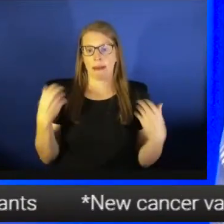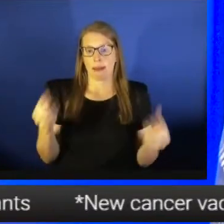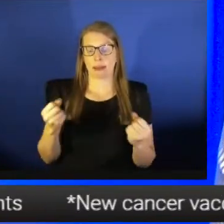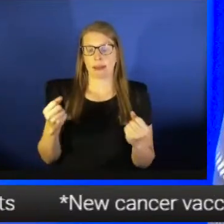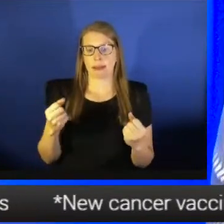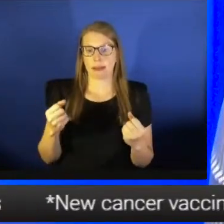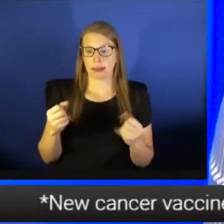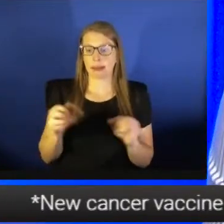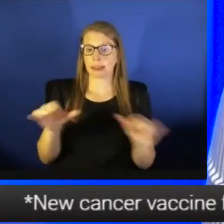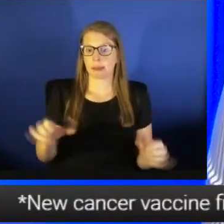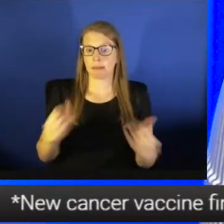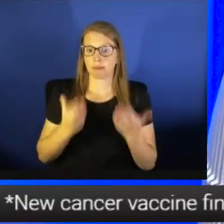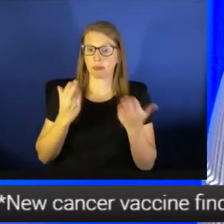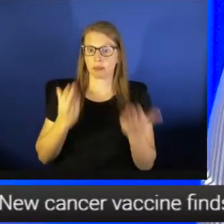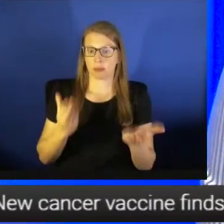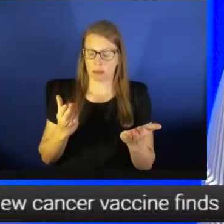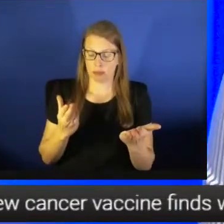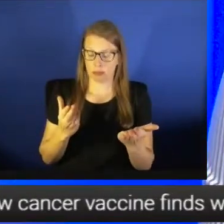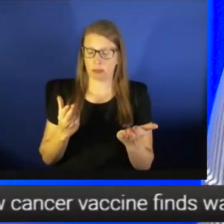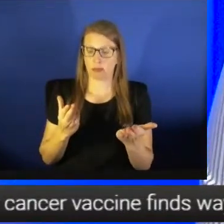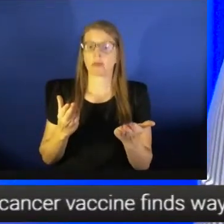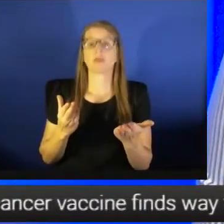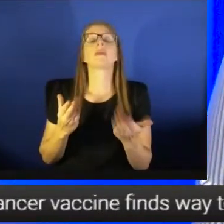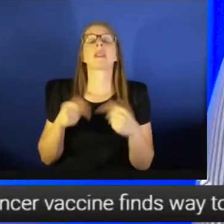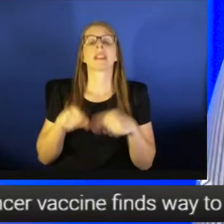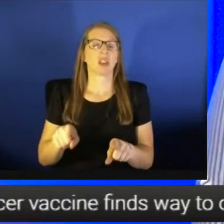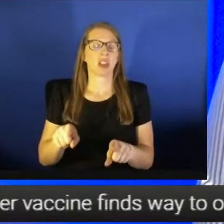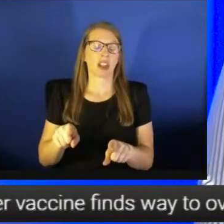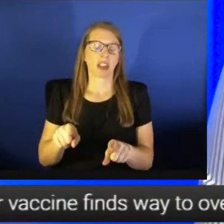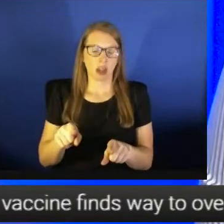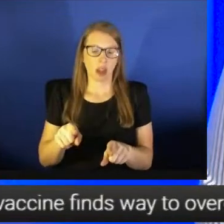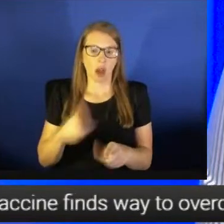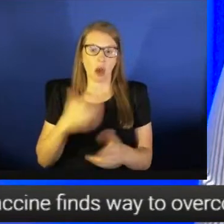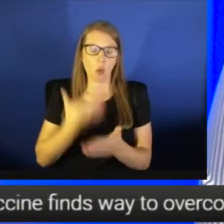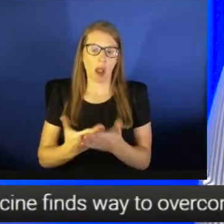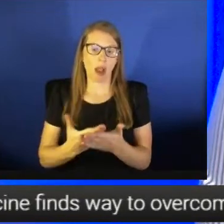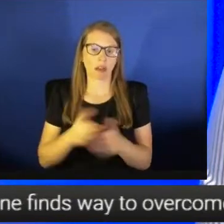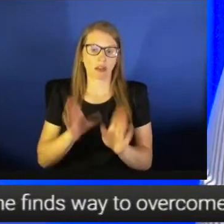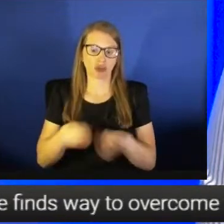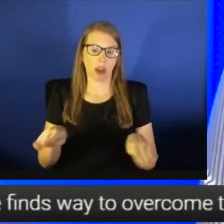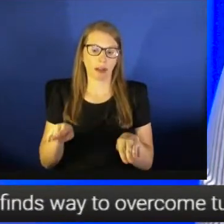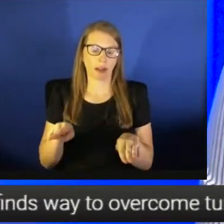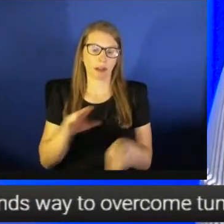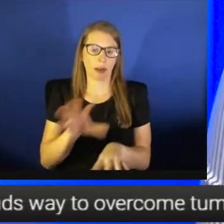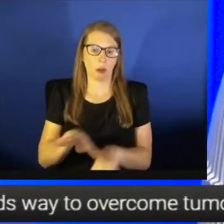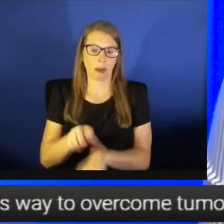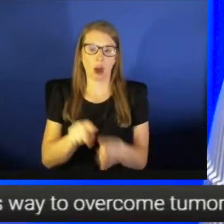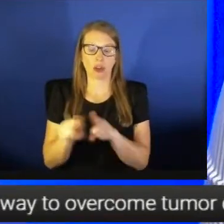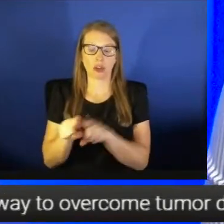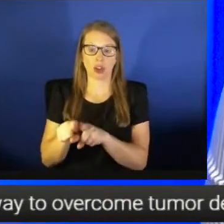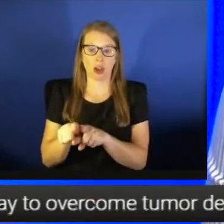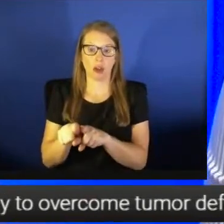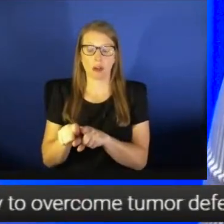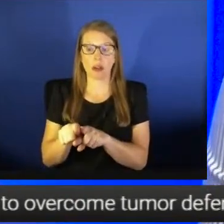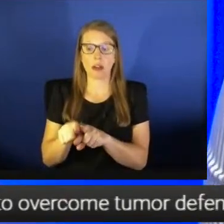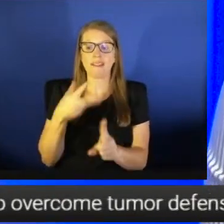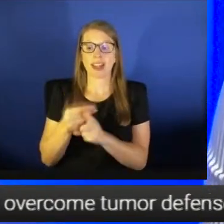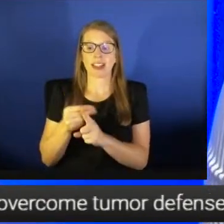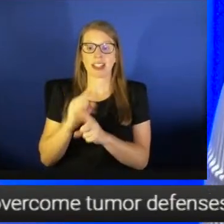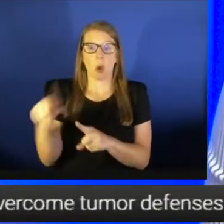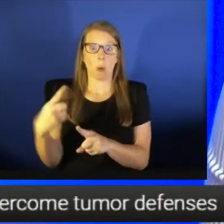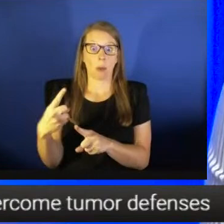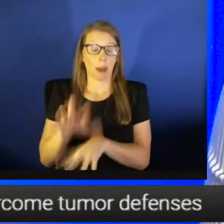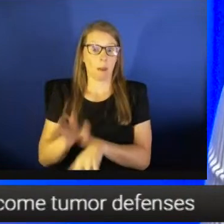vaccine within a child's well-child check appointment, as well as we are also offering vaccine-only appointments. So